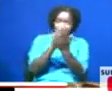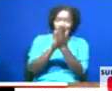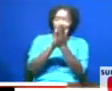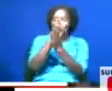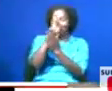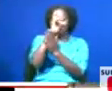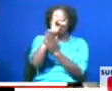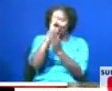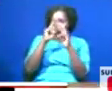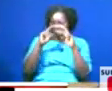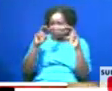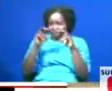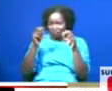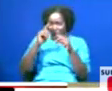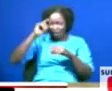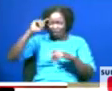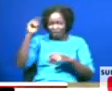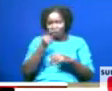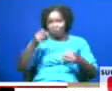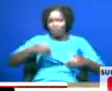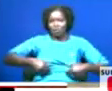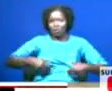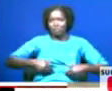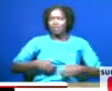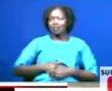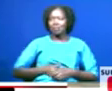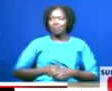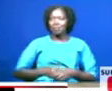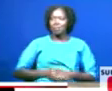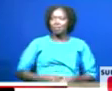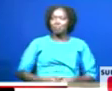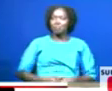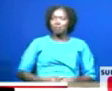mounted a search for the rowdy youth. Ben Chumba, Prime Edition.